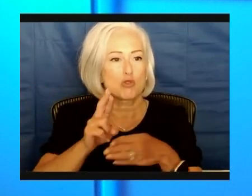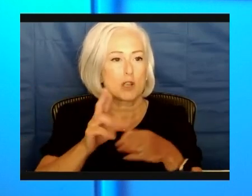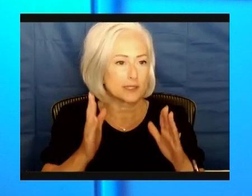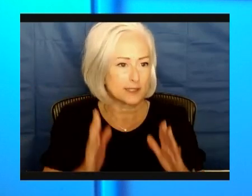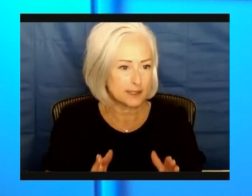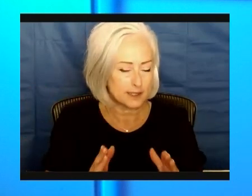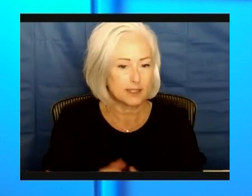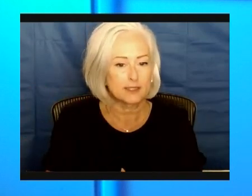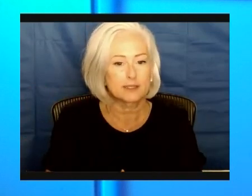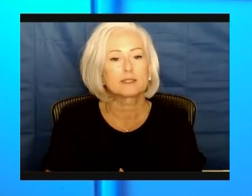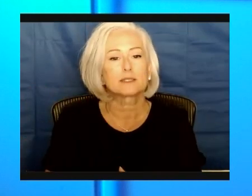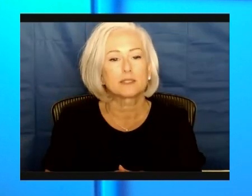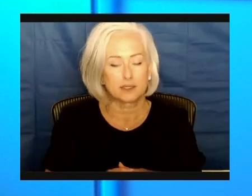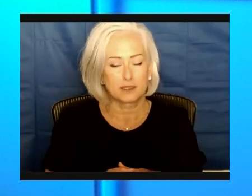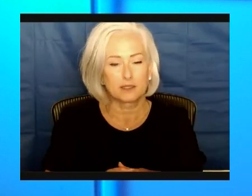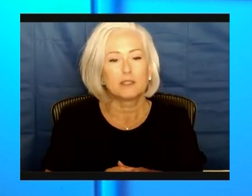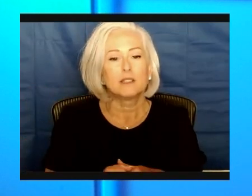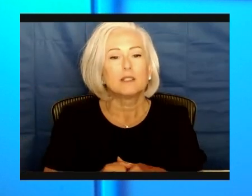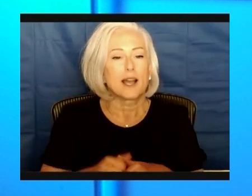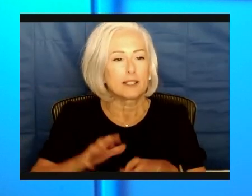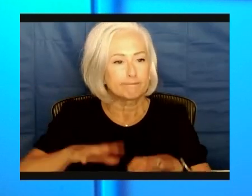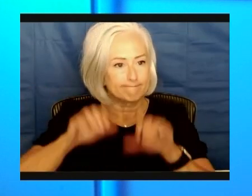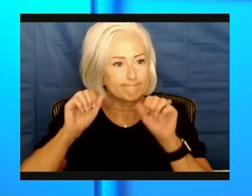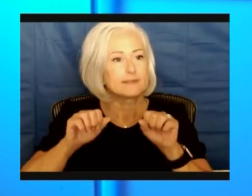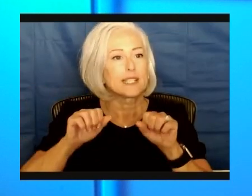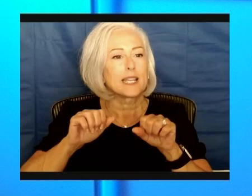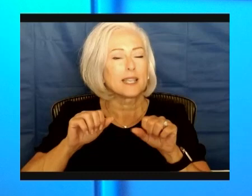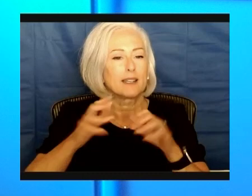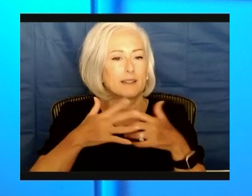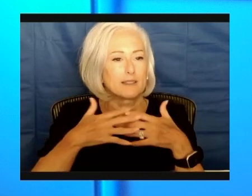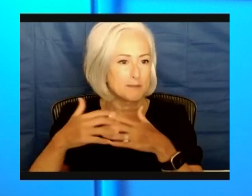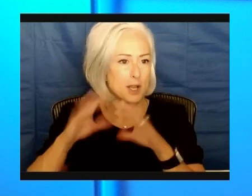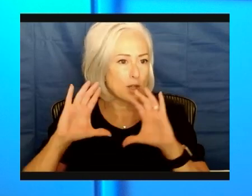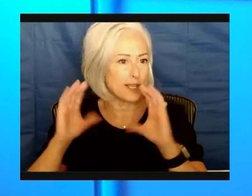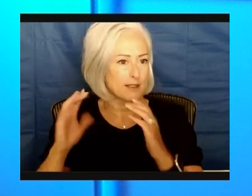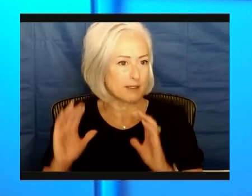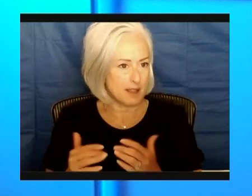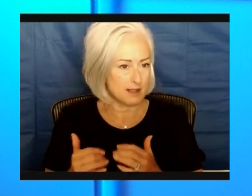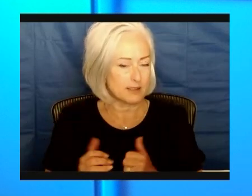education courses. And after observing